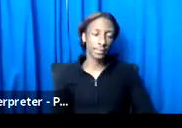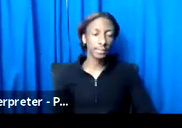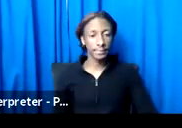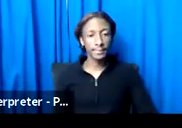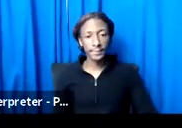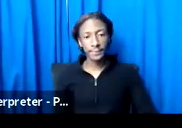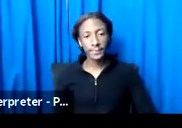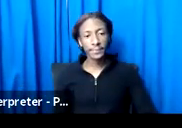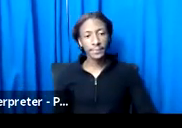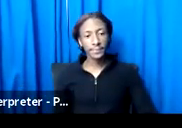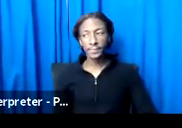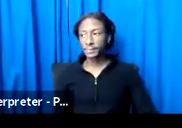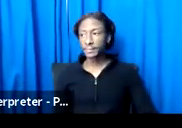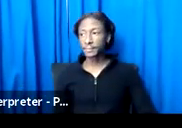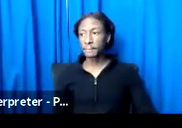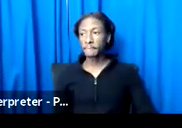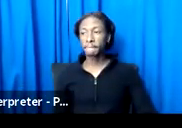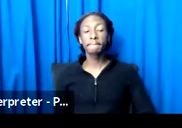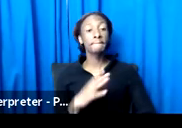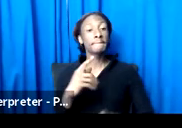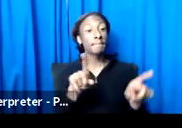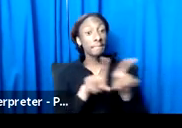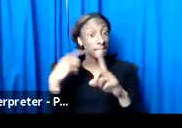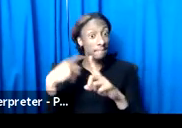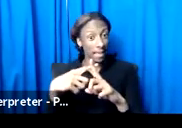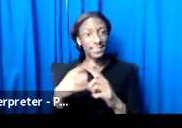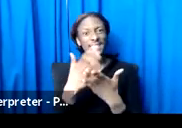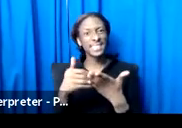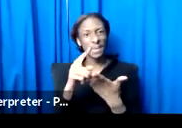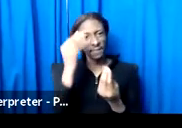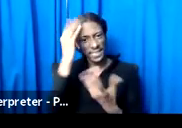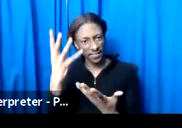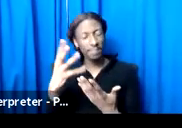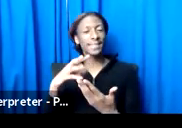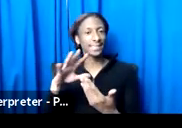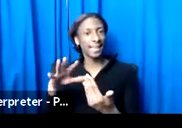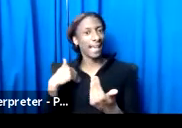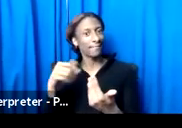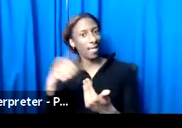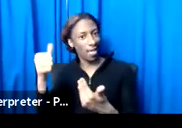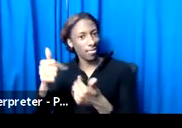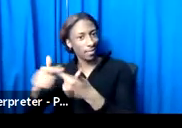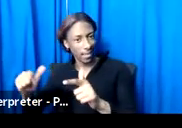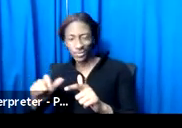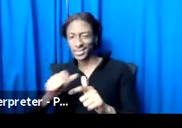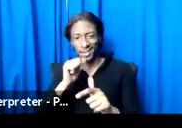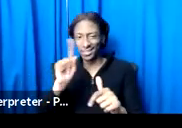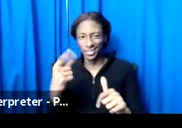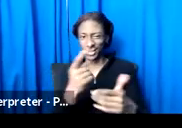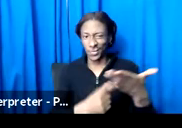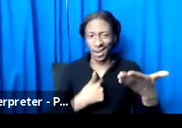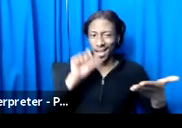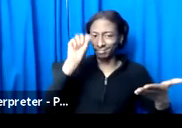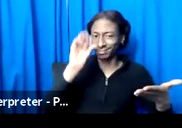material available in. And in addition, some of these materials are available in additional languages outside of the ones that I mentioned.